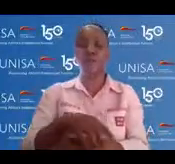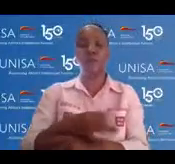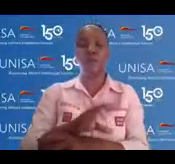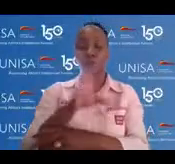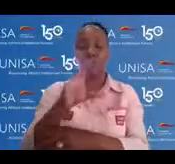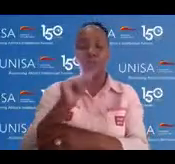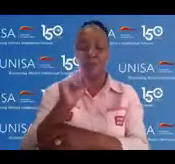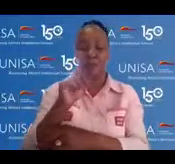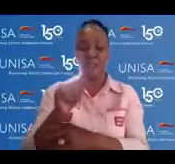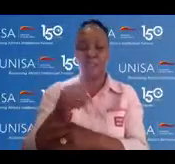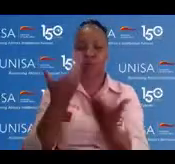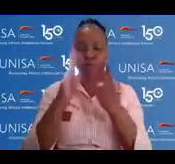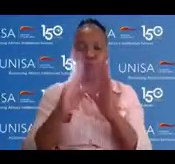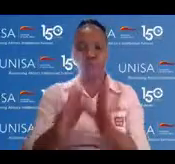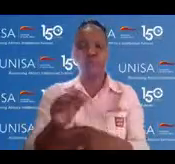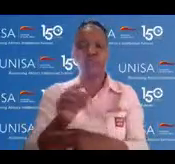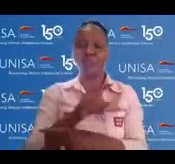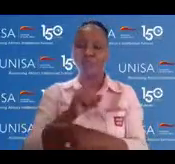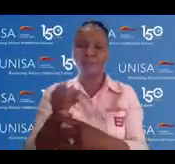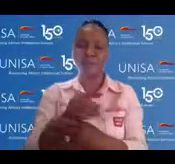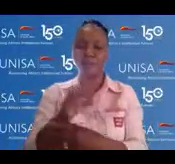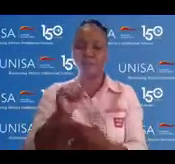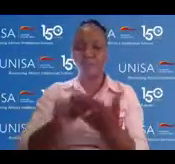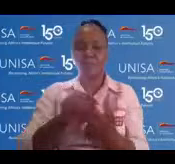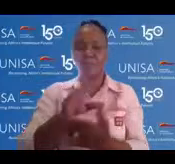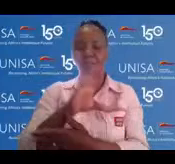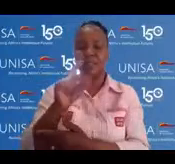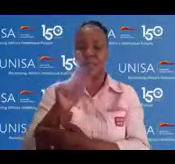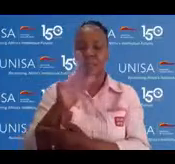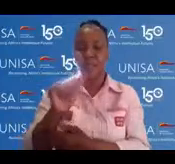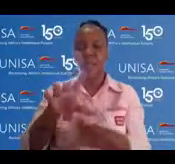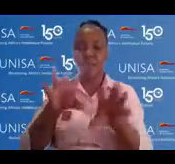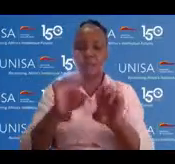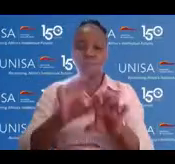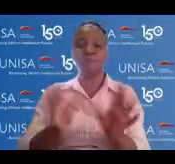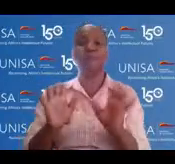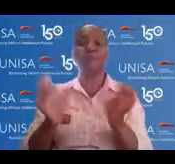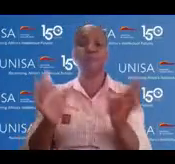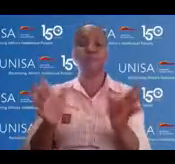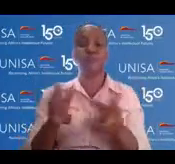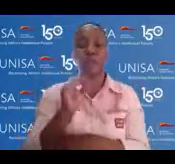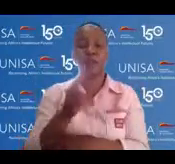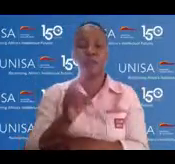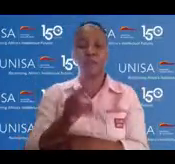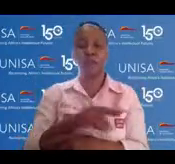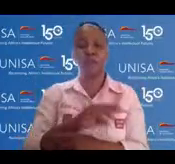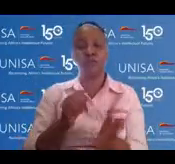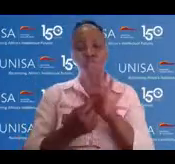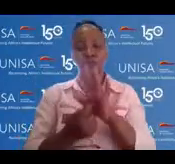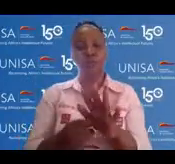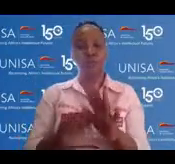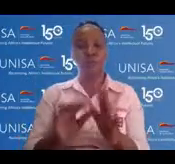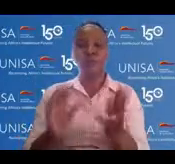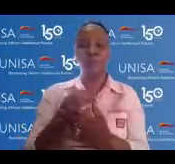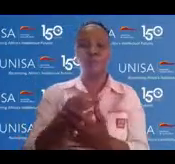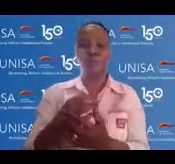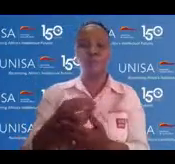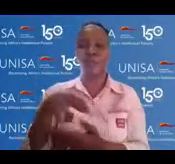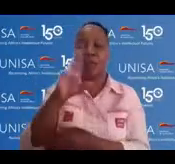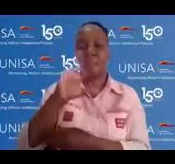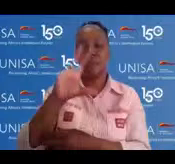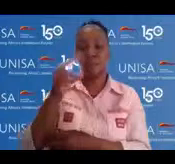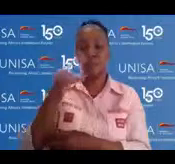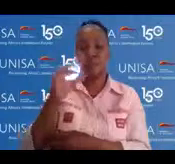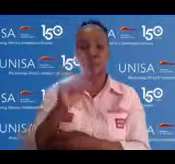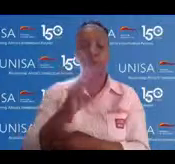guys that are writing CTA exams for now. Okay, and then again, we will be showing you that, and Richard will come and show you how the Iris setup